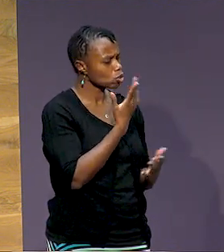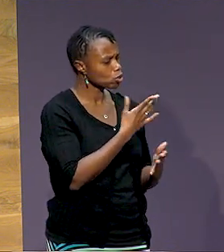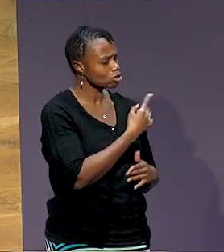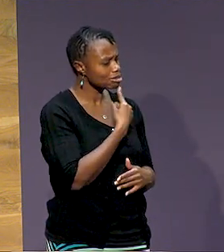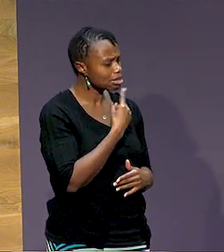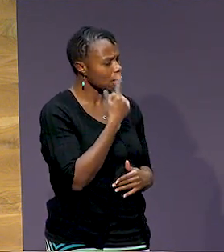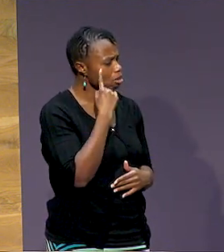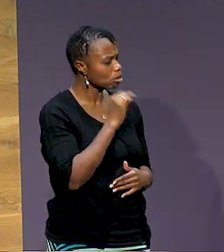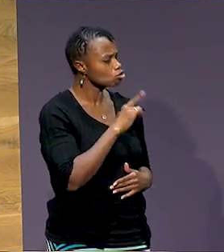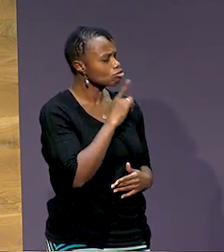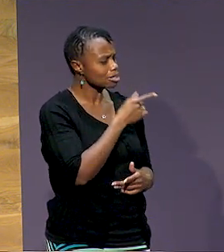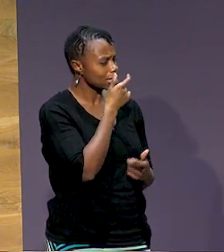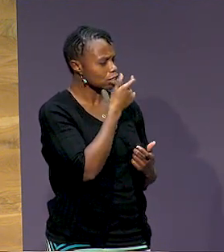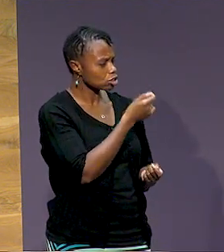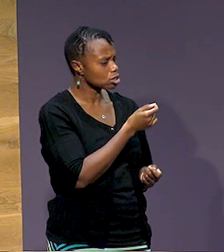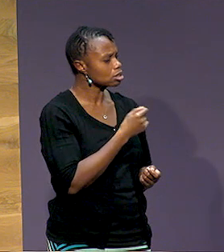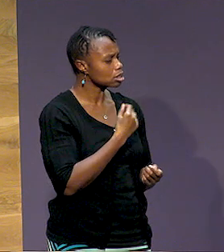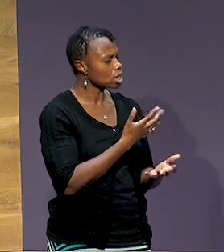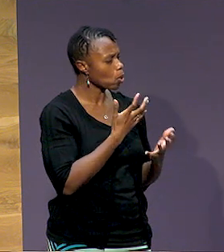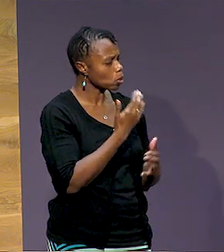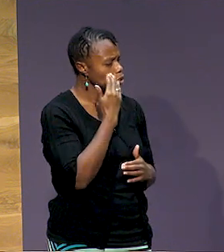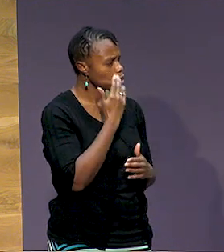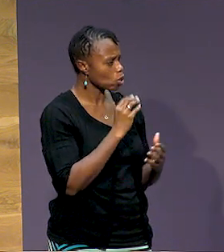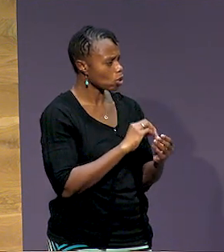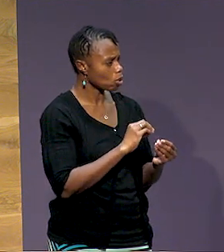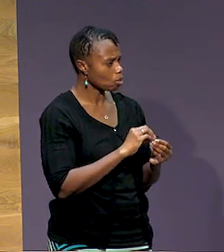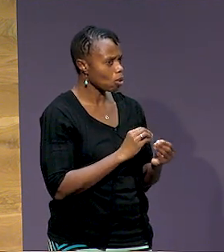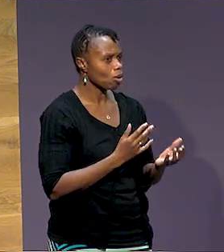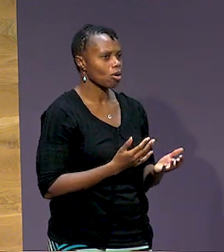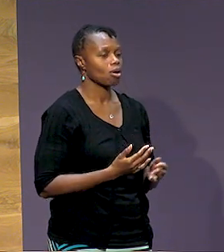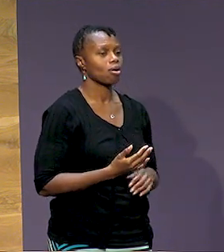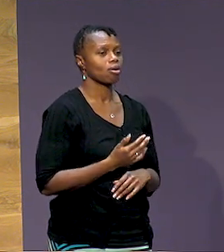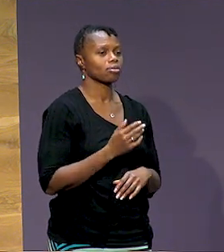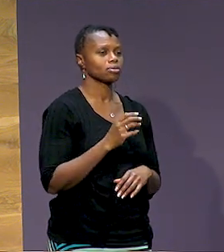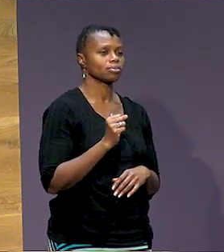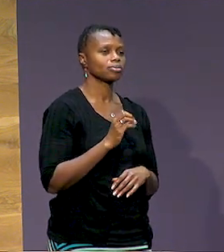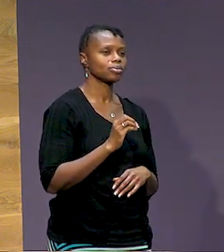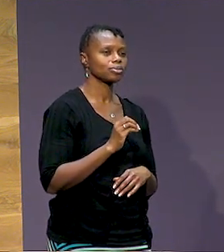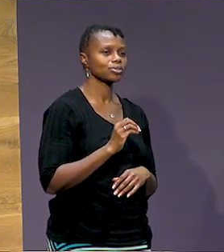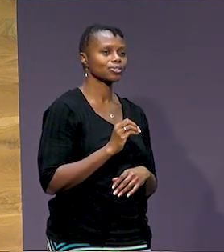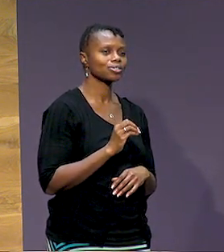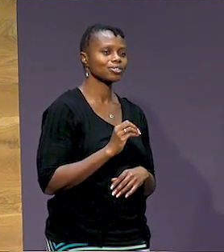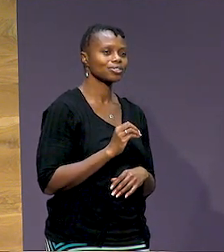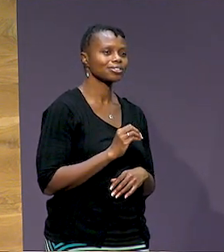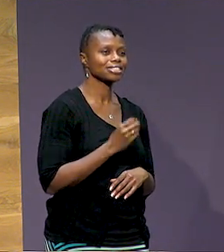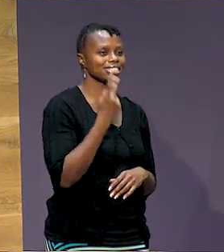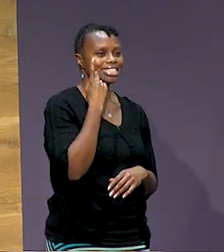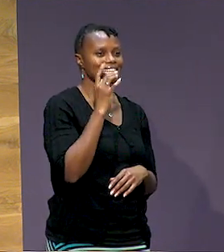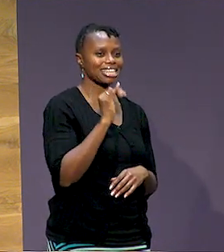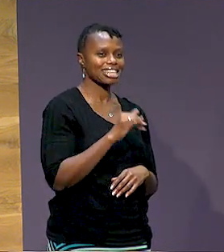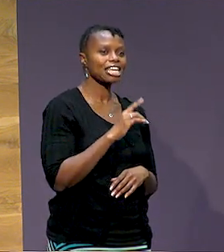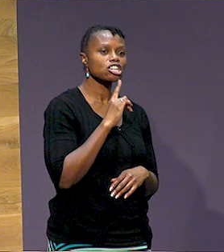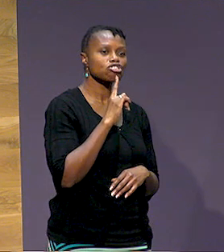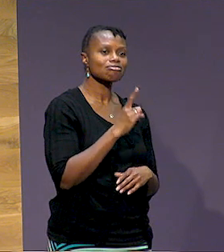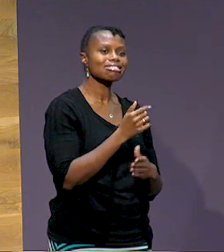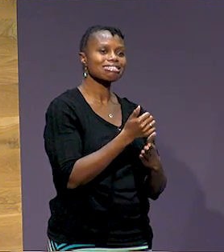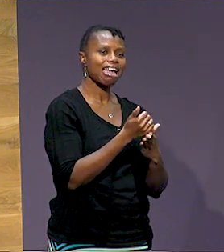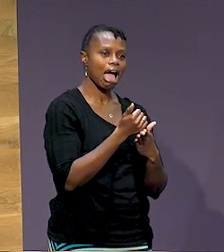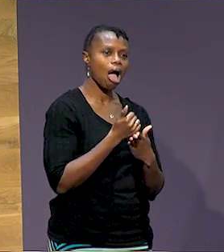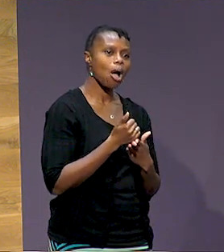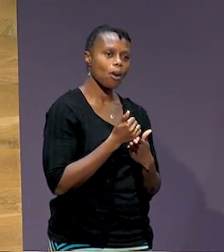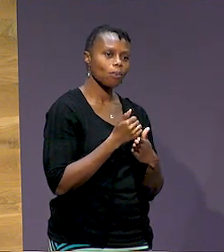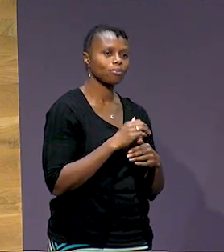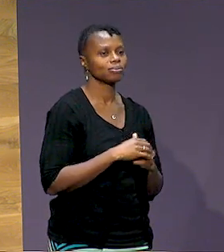very interesting. And I would really like to know more. So just seeing that has been very helpful. I think